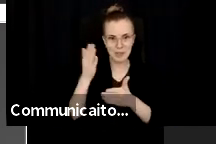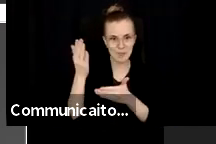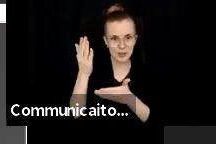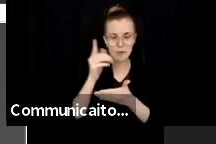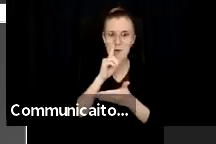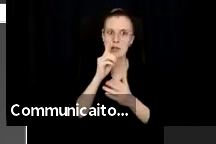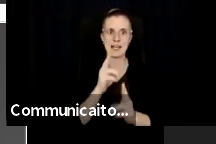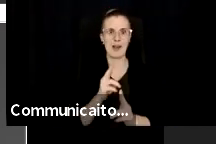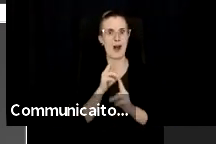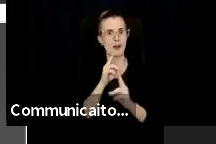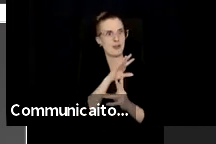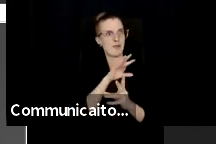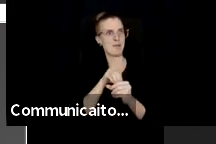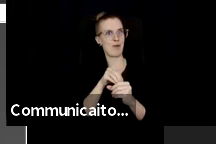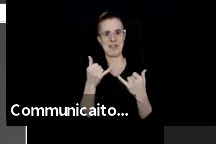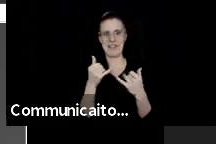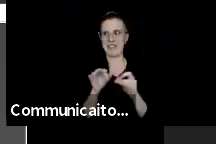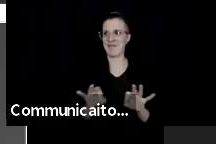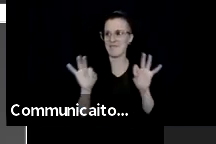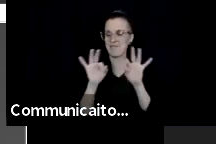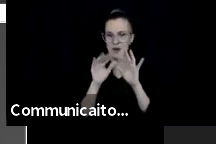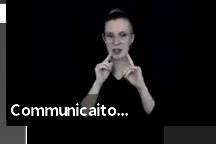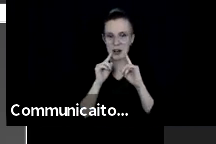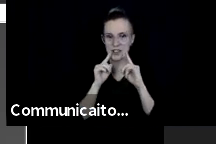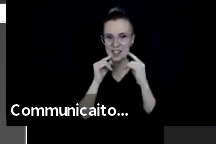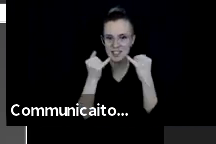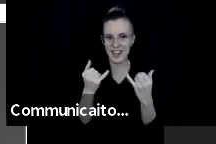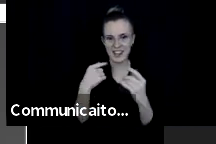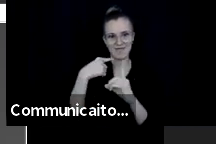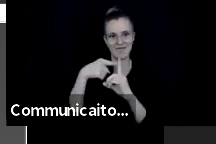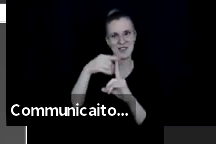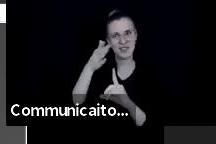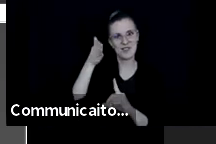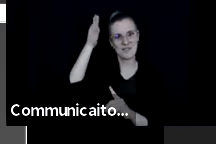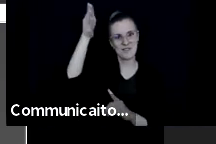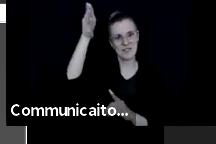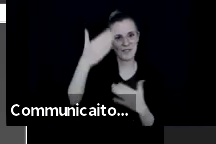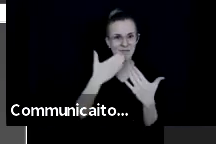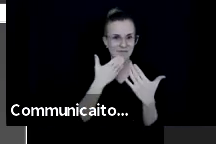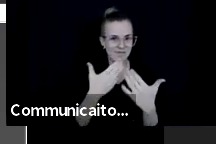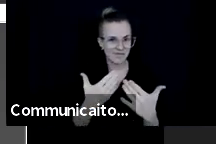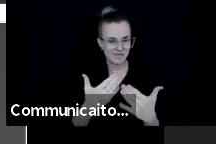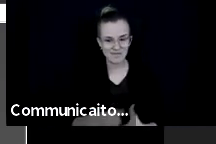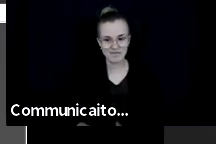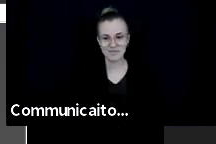important conversation today and into the future. Thank you.